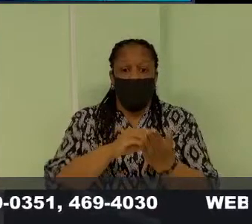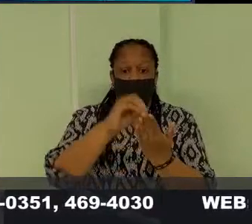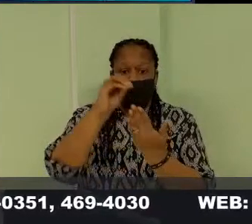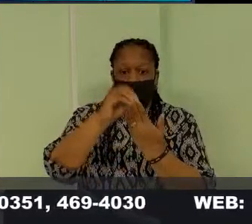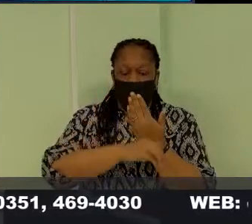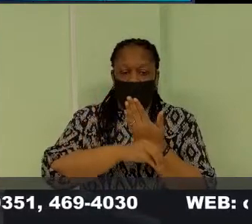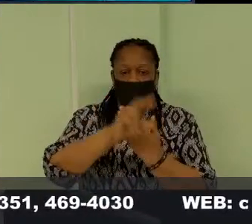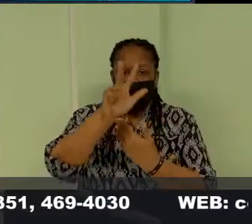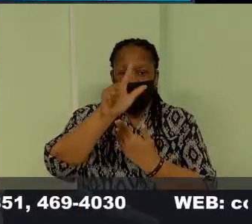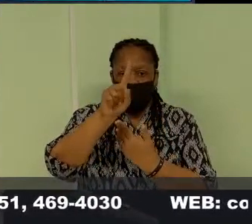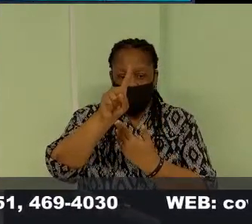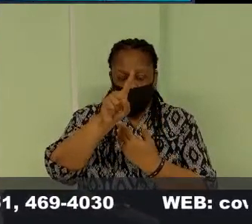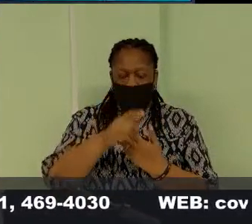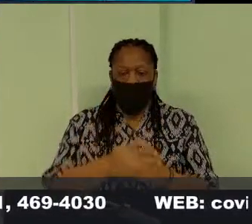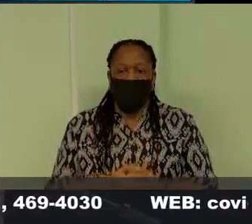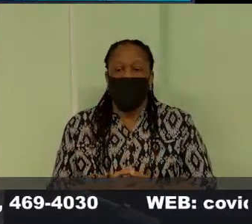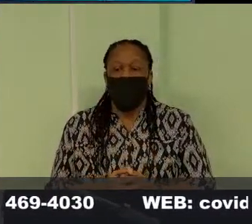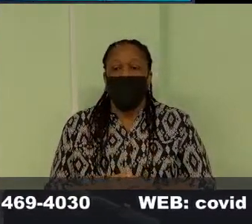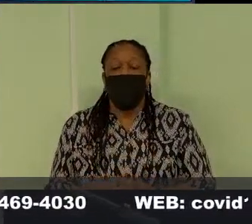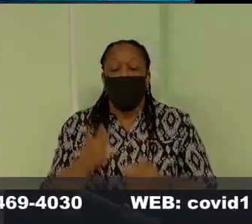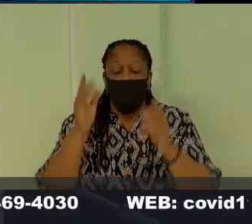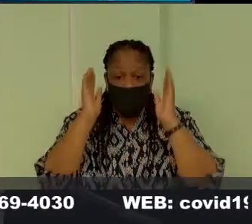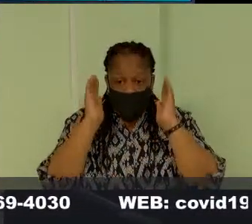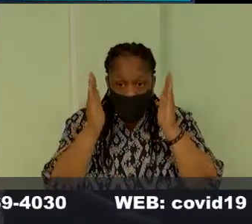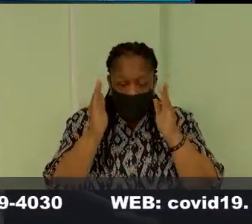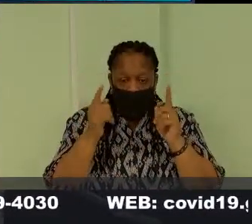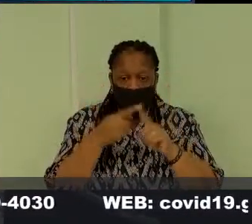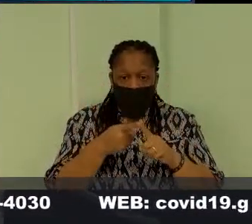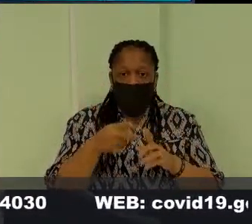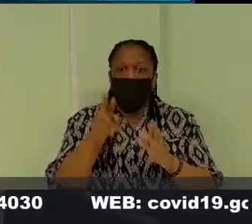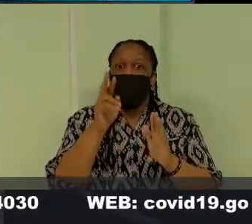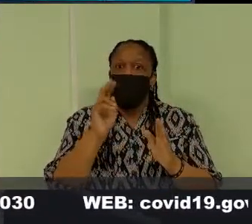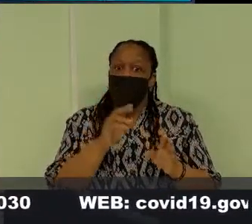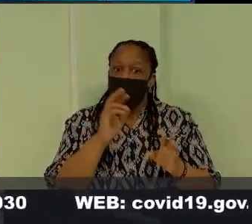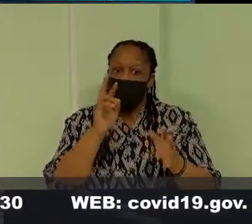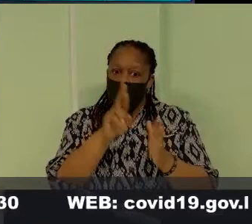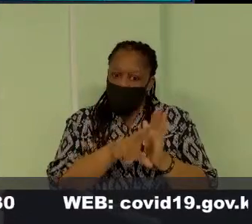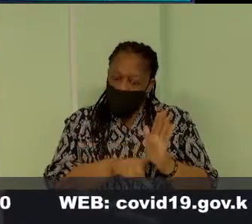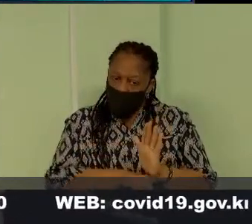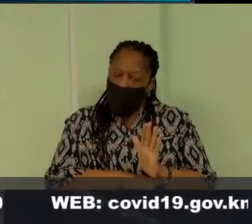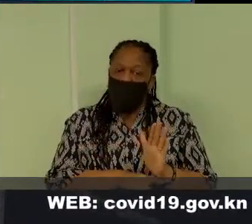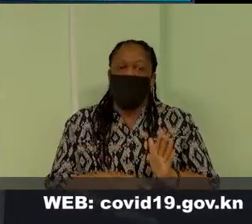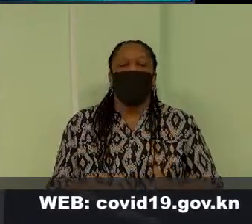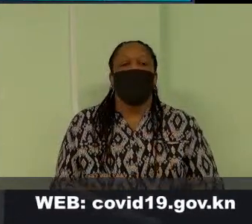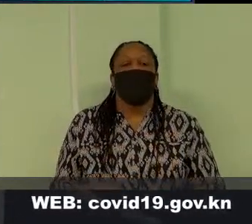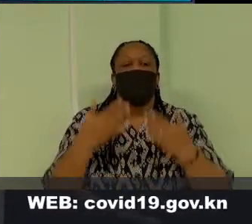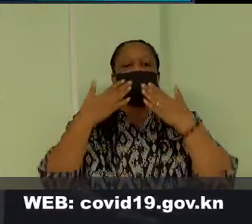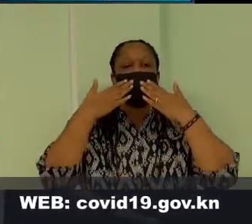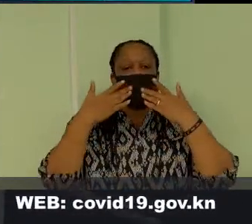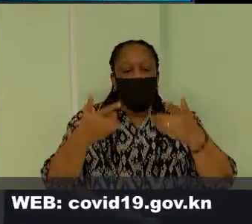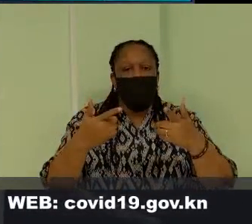the protocols which are so important. Thank you very much. We'll be back next